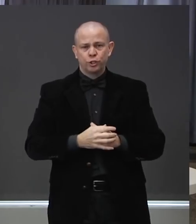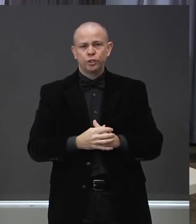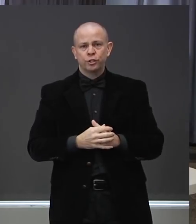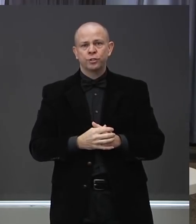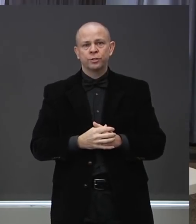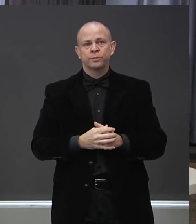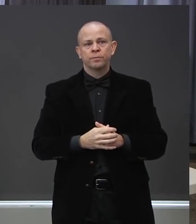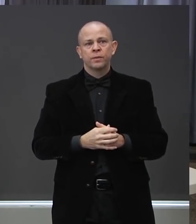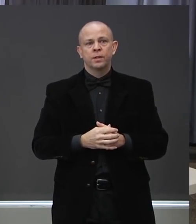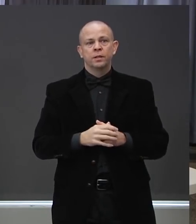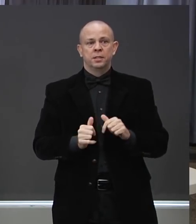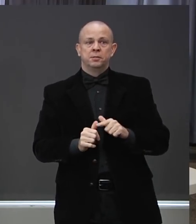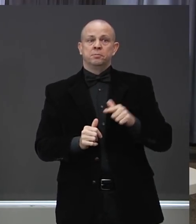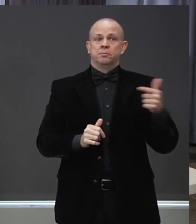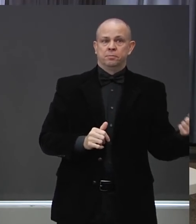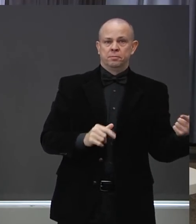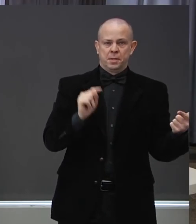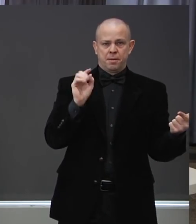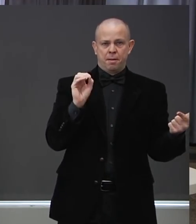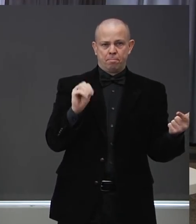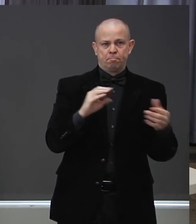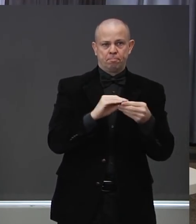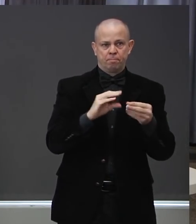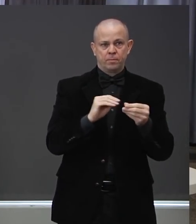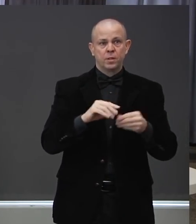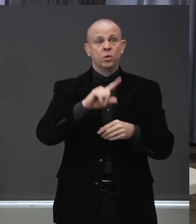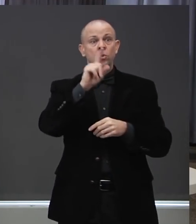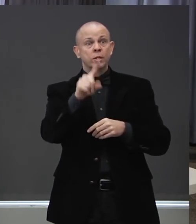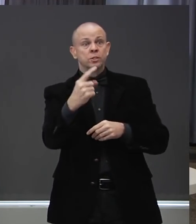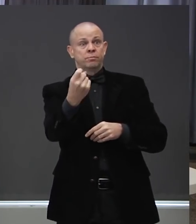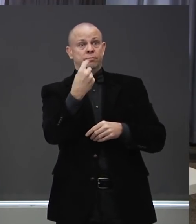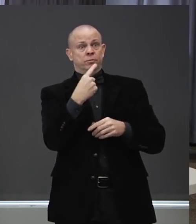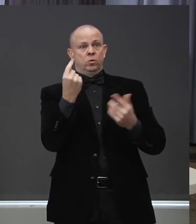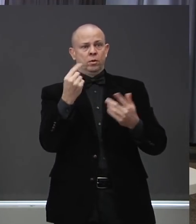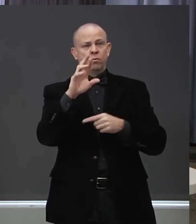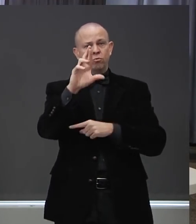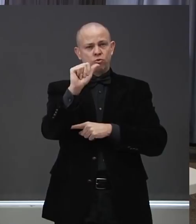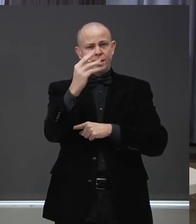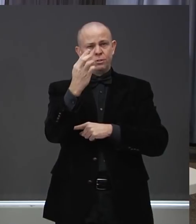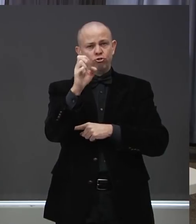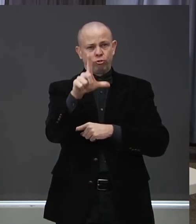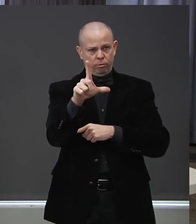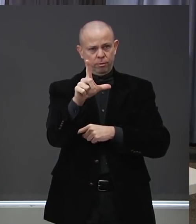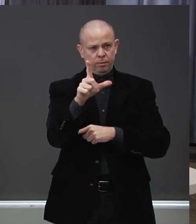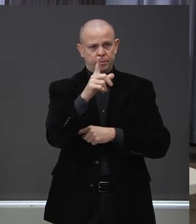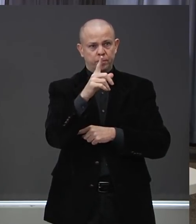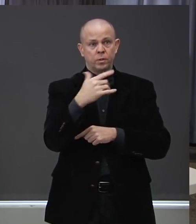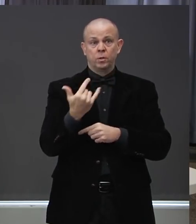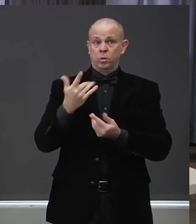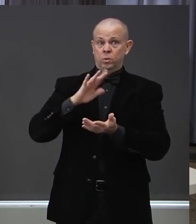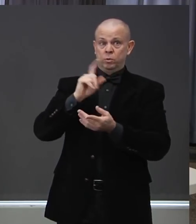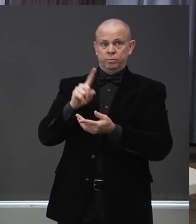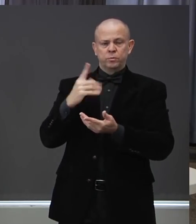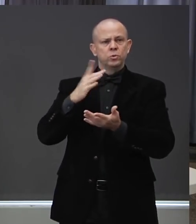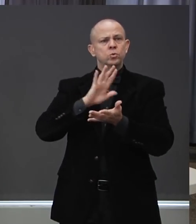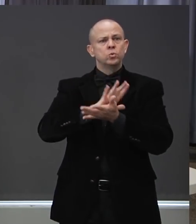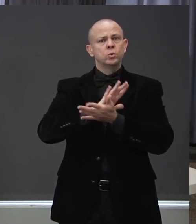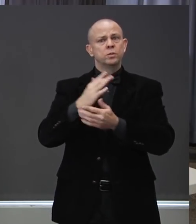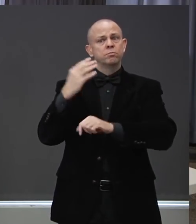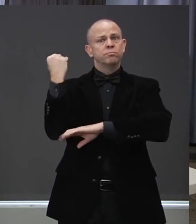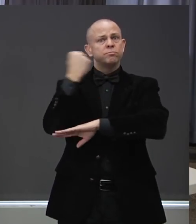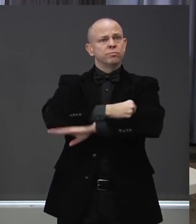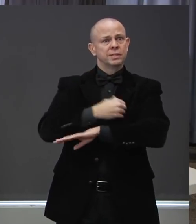Next question comes from Rachel, who asks, or who says, schools were shut down in the spring when there were less than 100 cases a